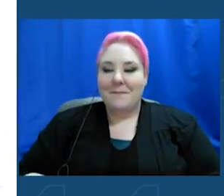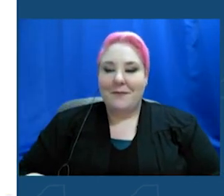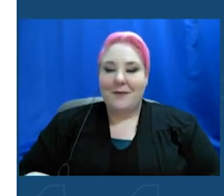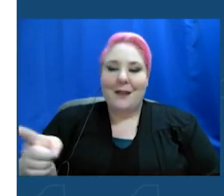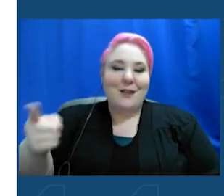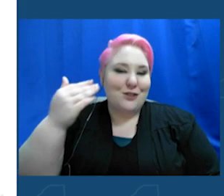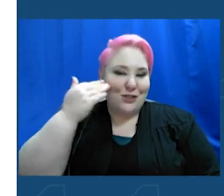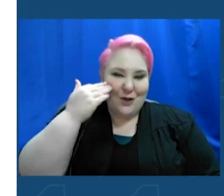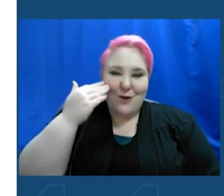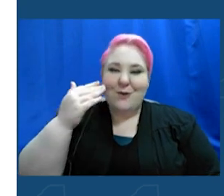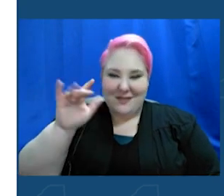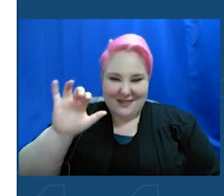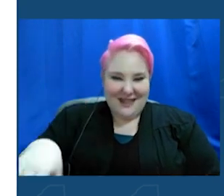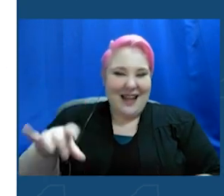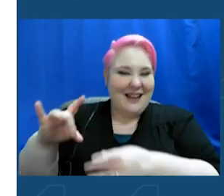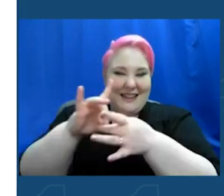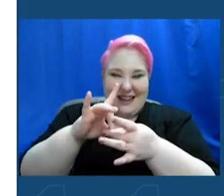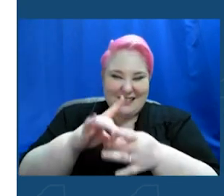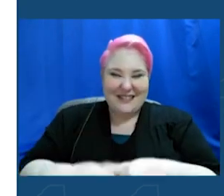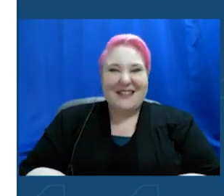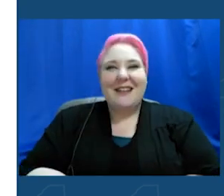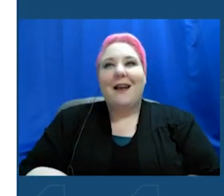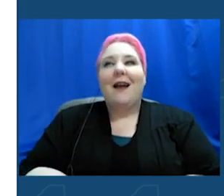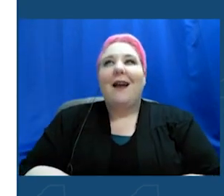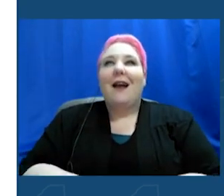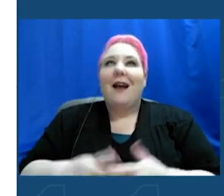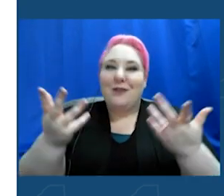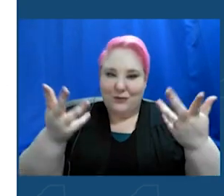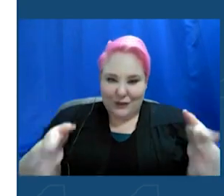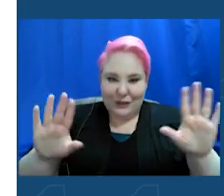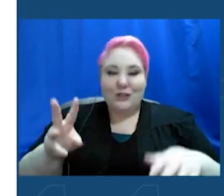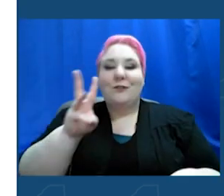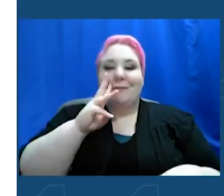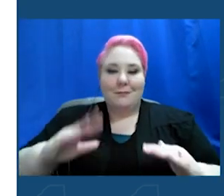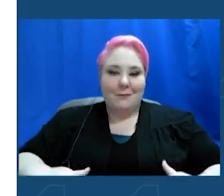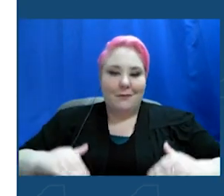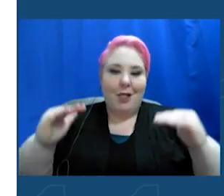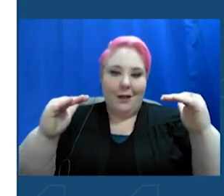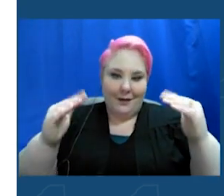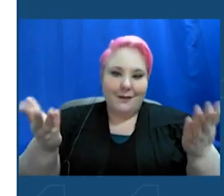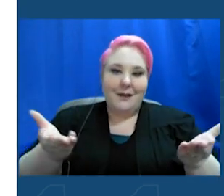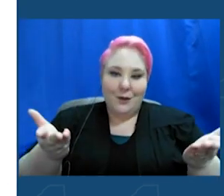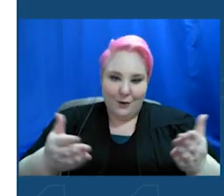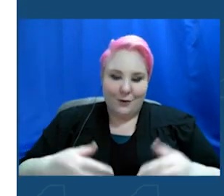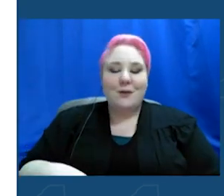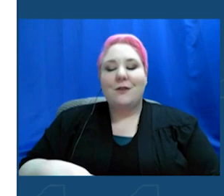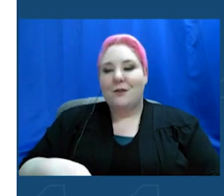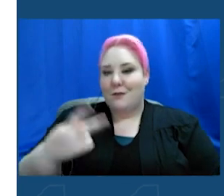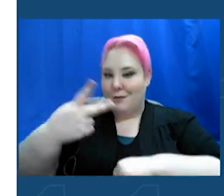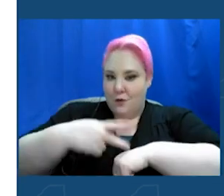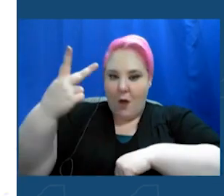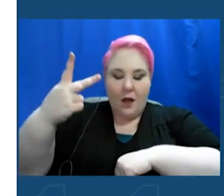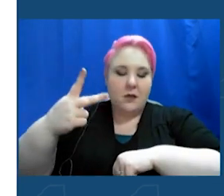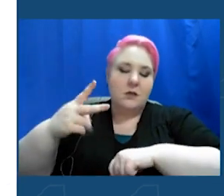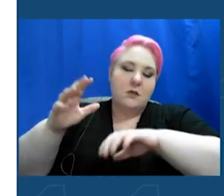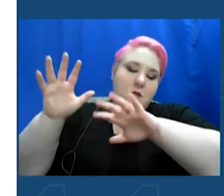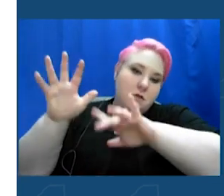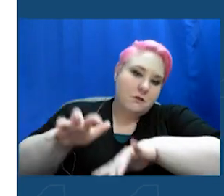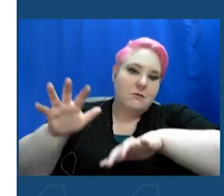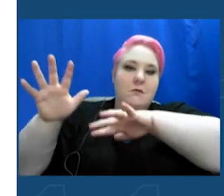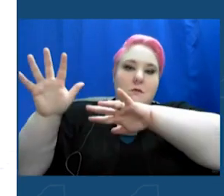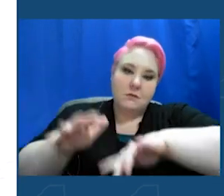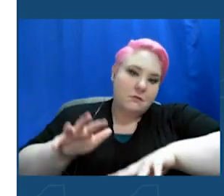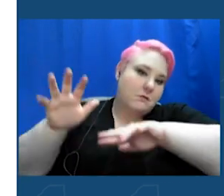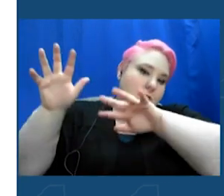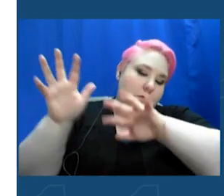that connection. Then it was flooding up here, right? 2 consecutive rounds of persistent flooding, not a